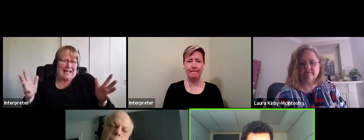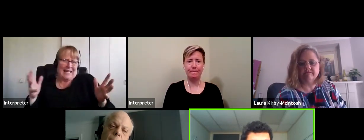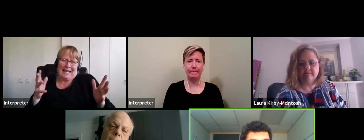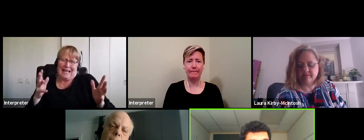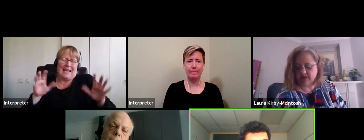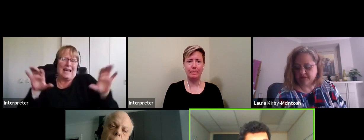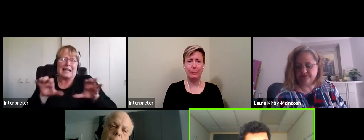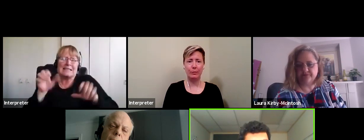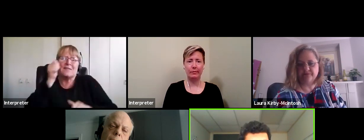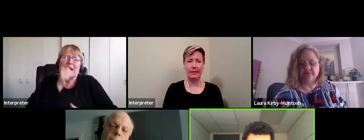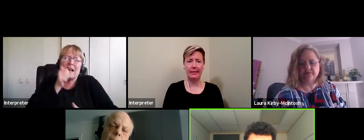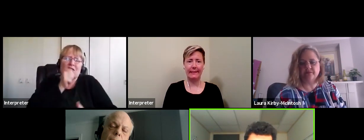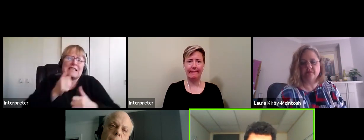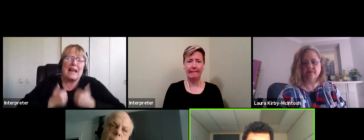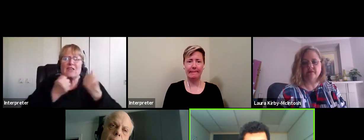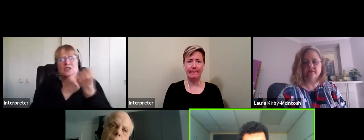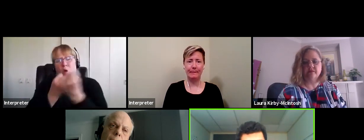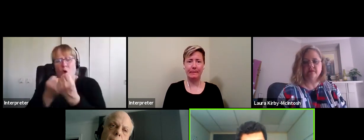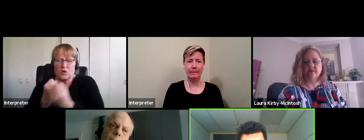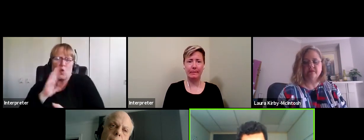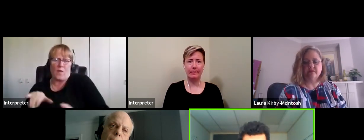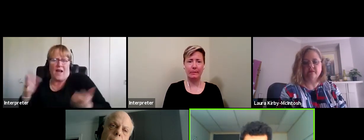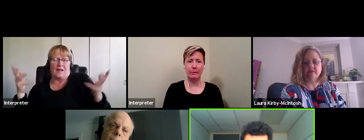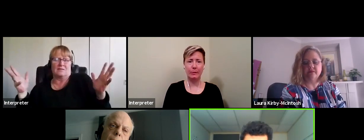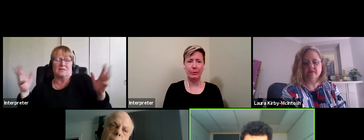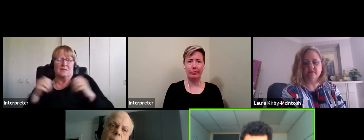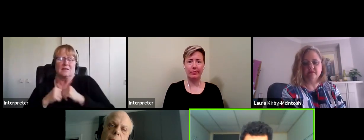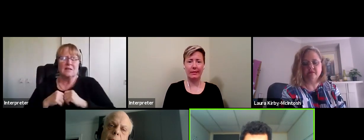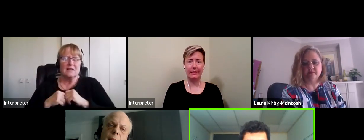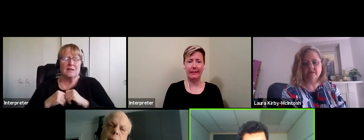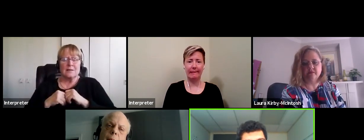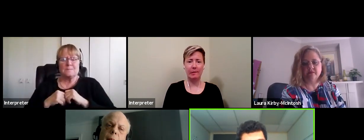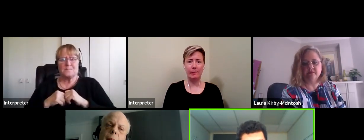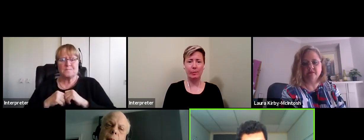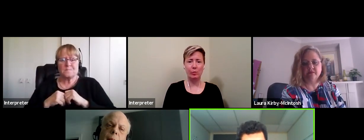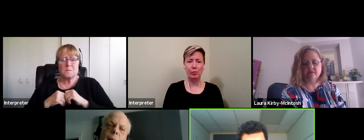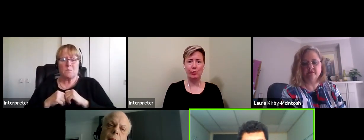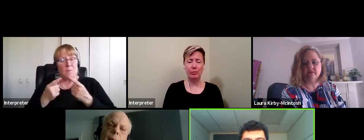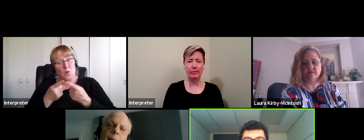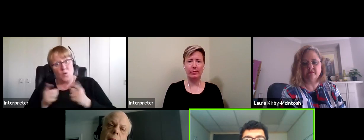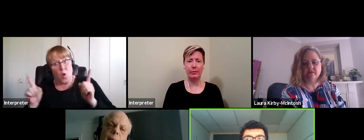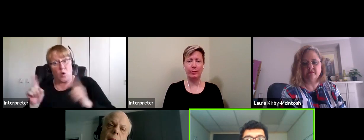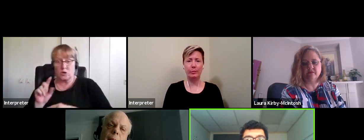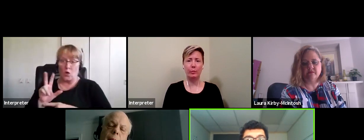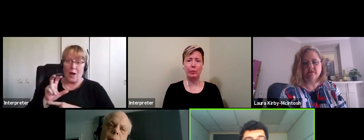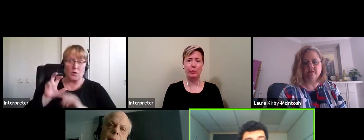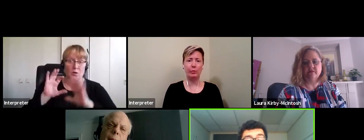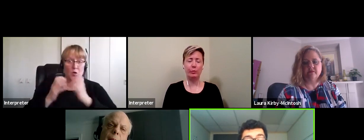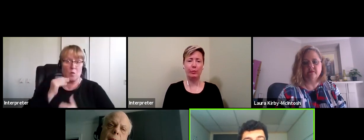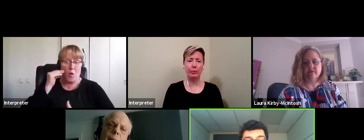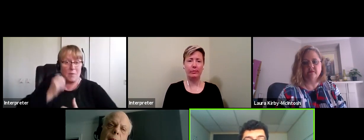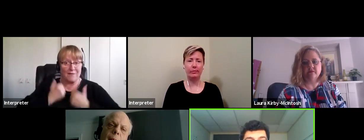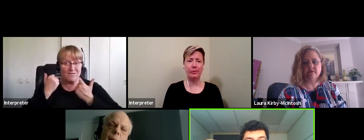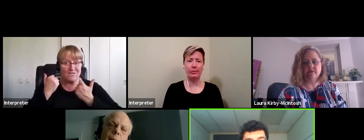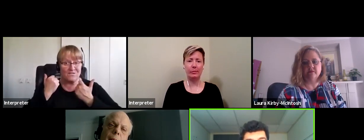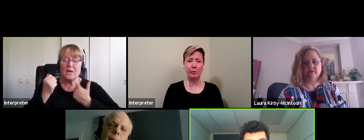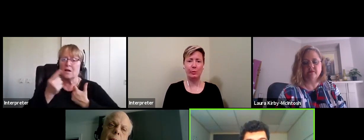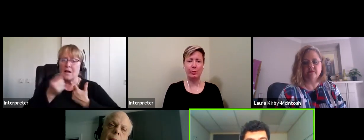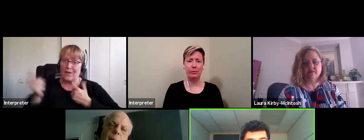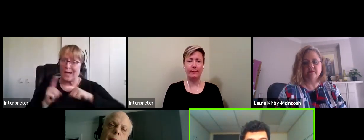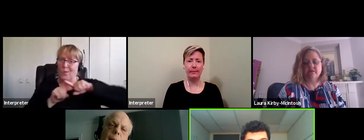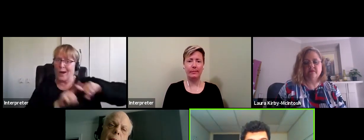length, other than to say that in those situations, the people living in these group homes would have been also relying on